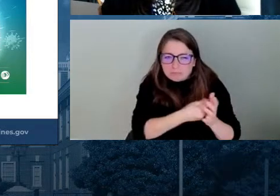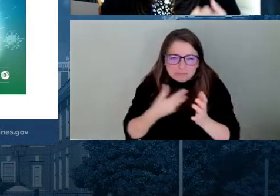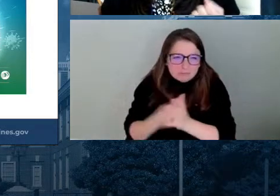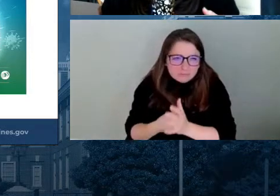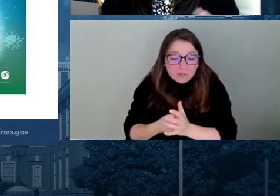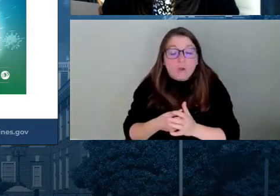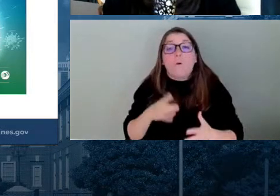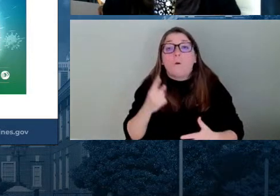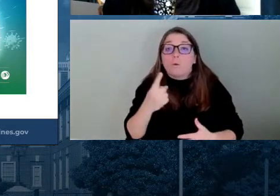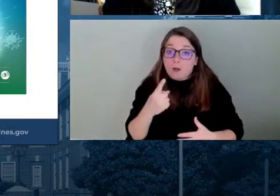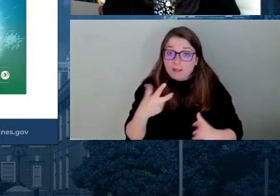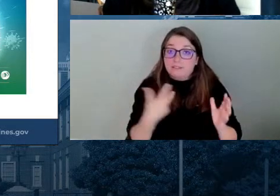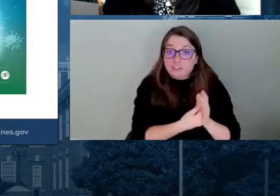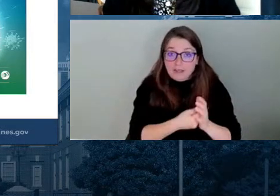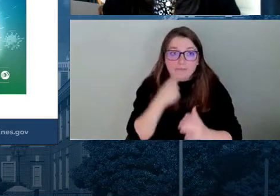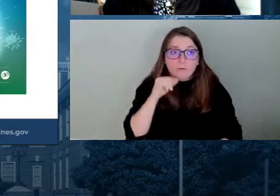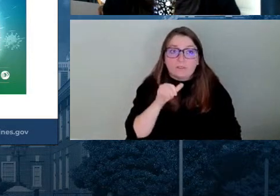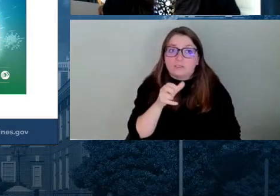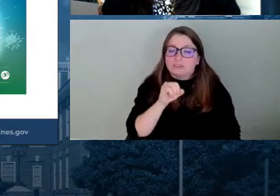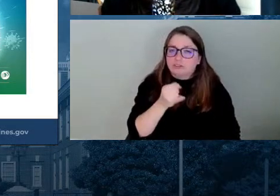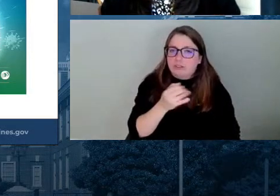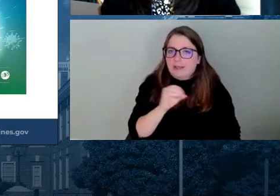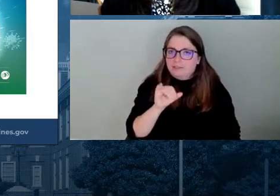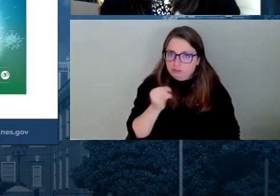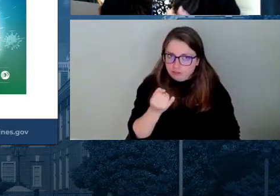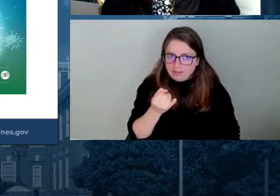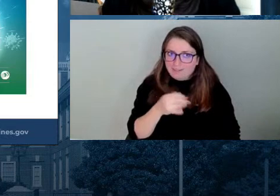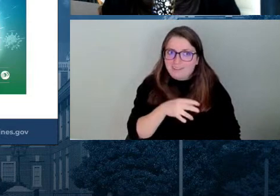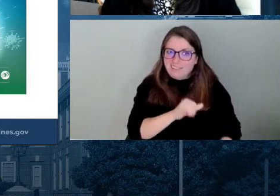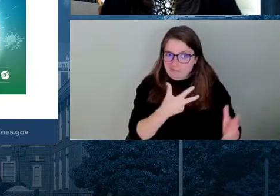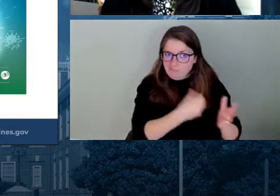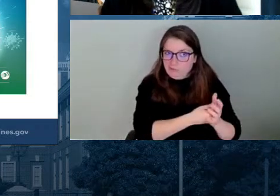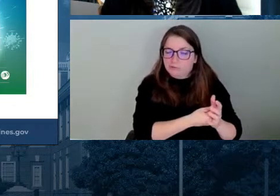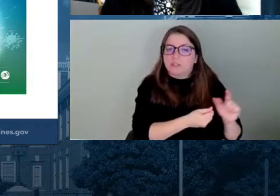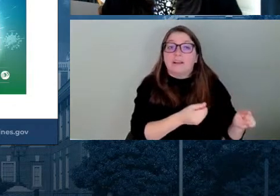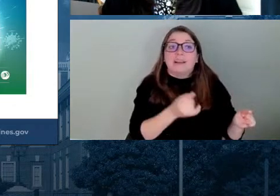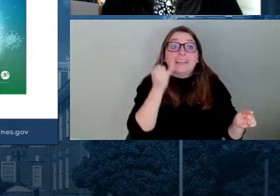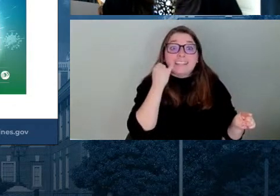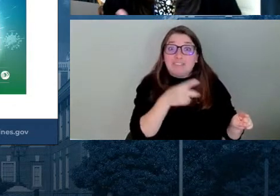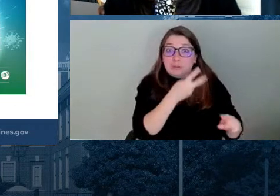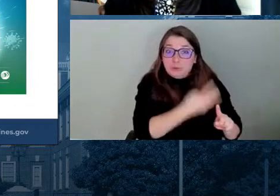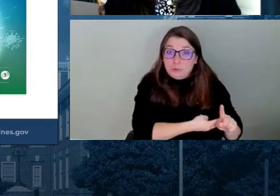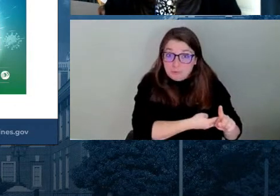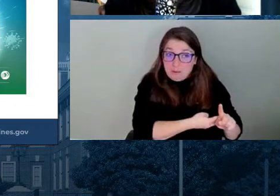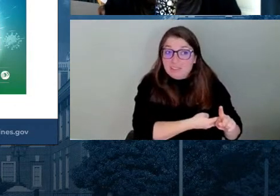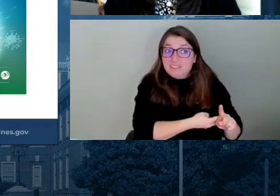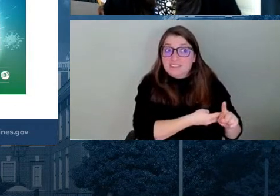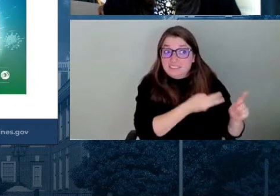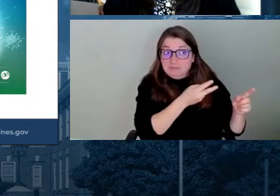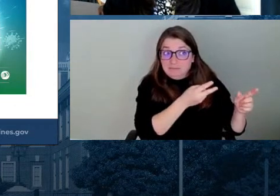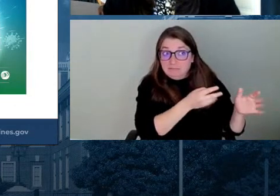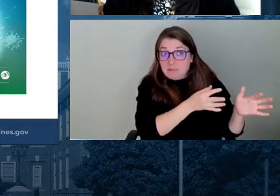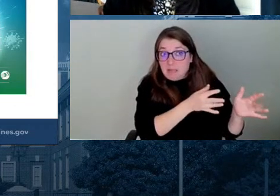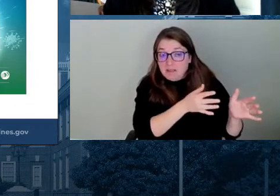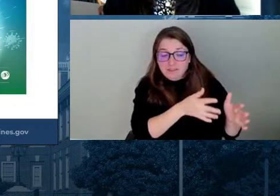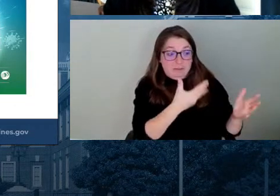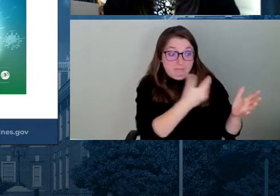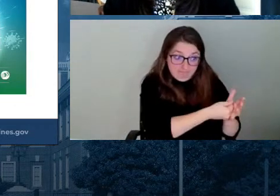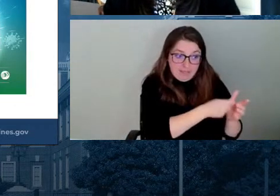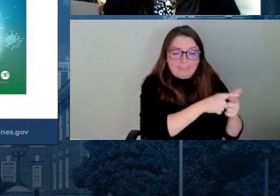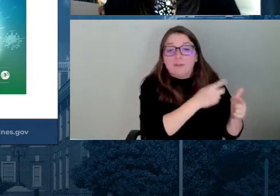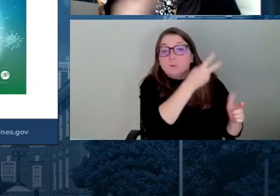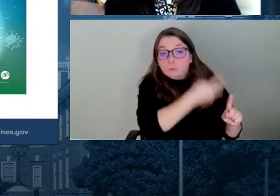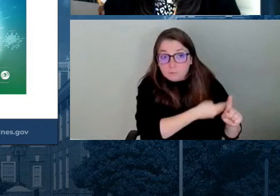Johnson, you can get this bivalent booster. And then if you've recently had COVID, as long as you are 3 months past